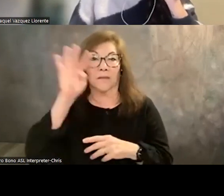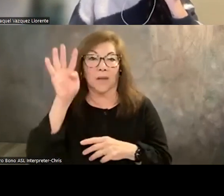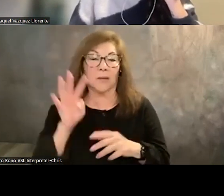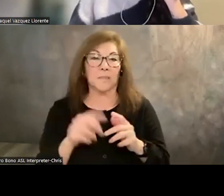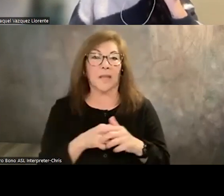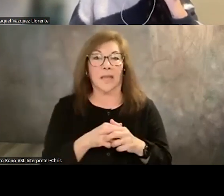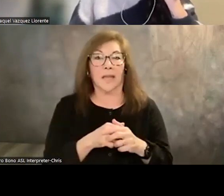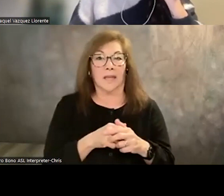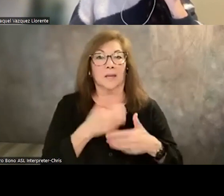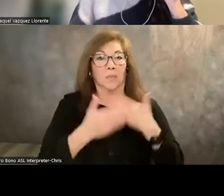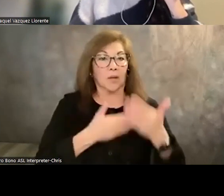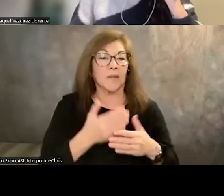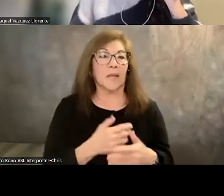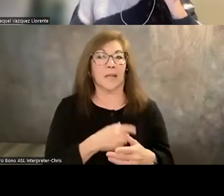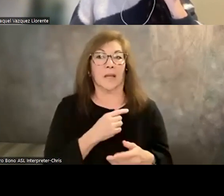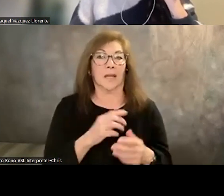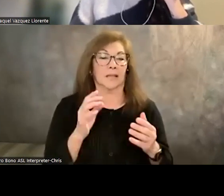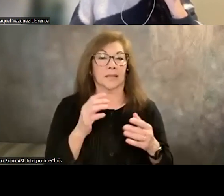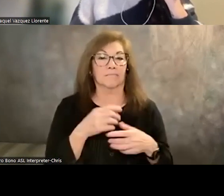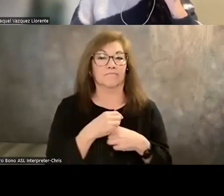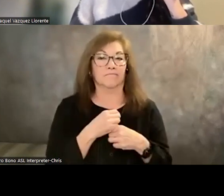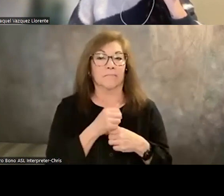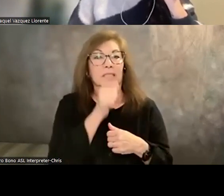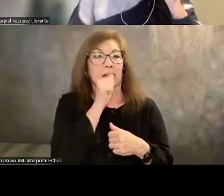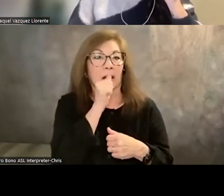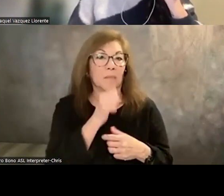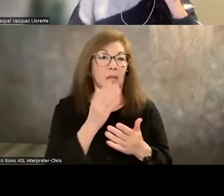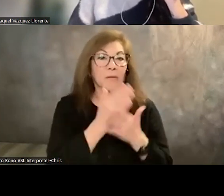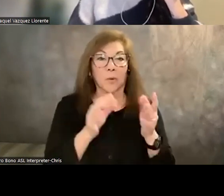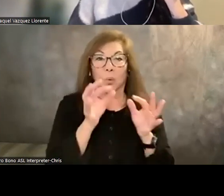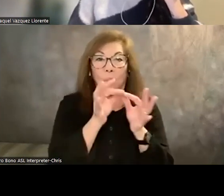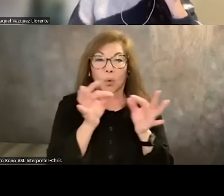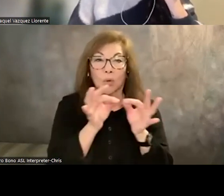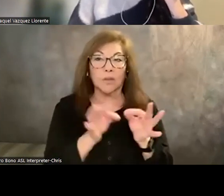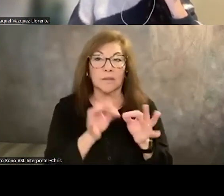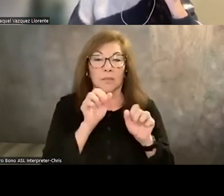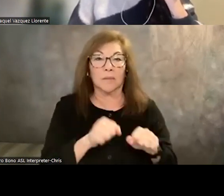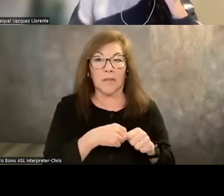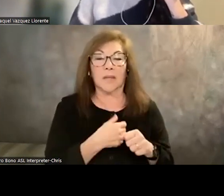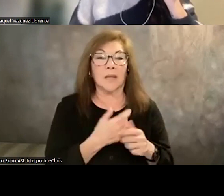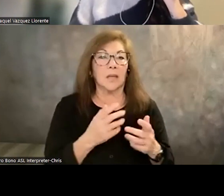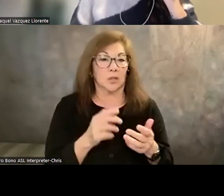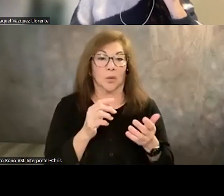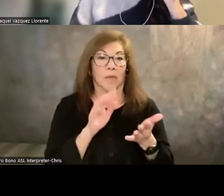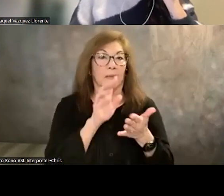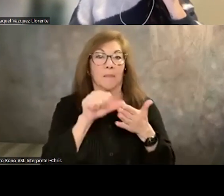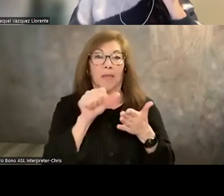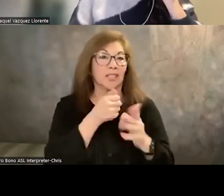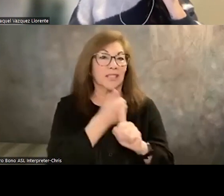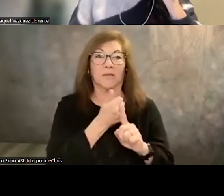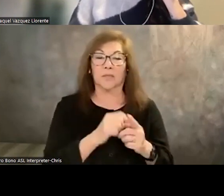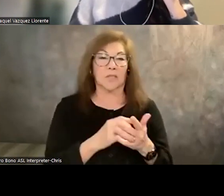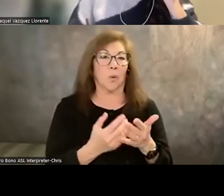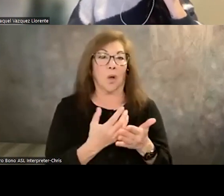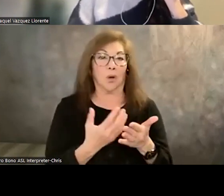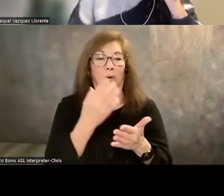sort of synonymizing as few words as possible before it was no longer that page would no longer be traceable. But we also had to do that